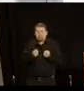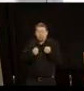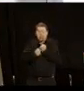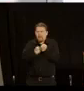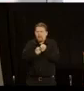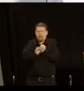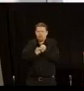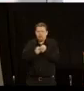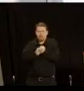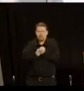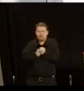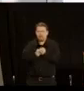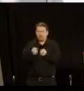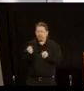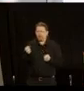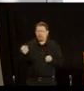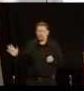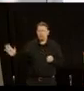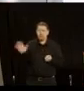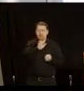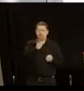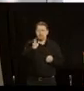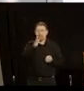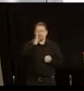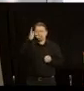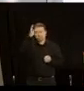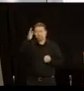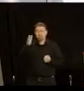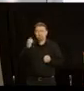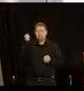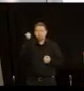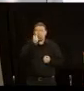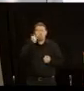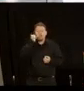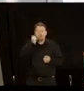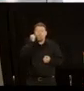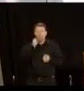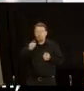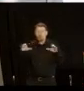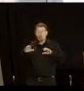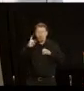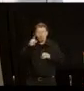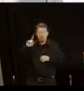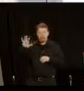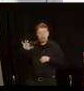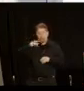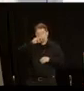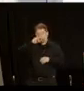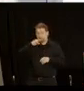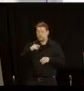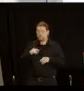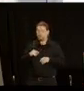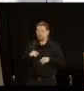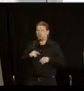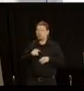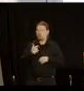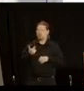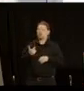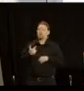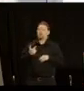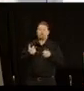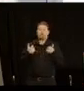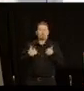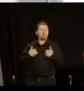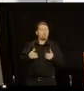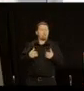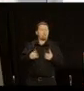advocacy that they put forth every single day for those kids. And that was a real turning point in